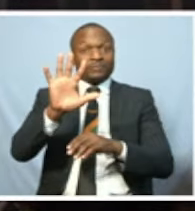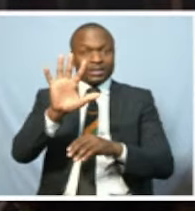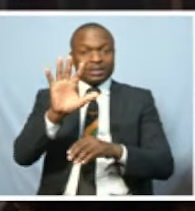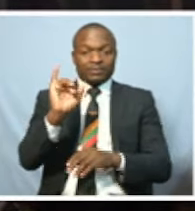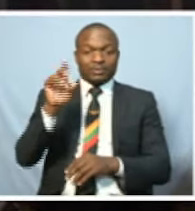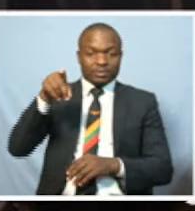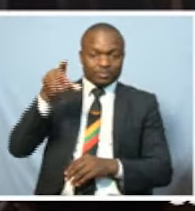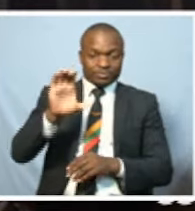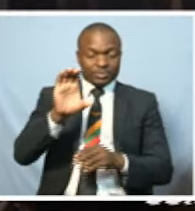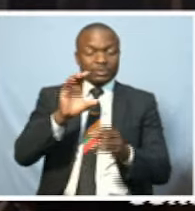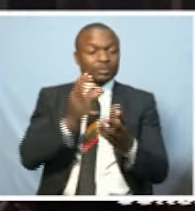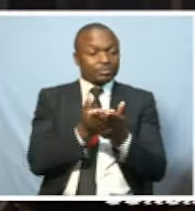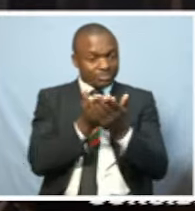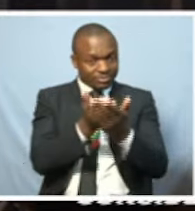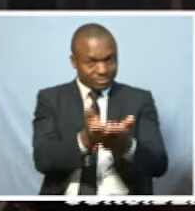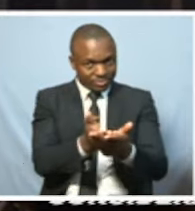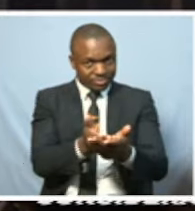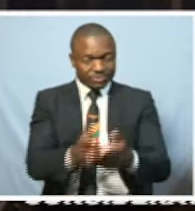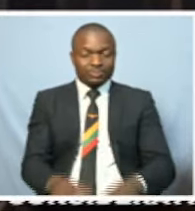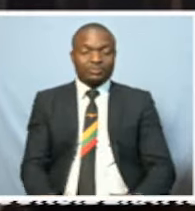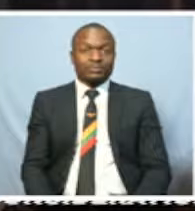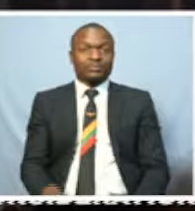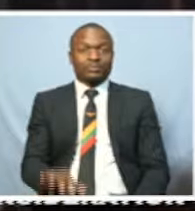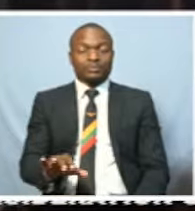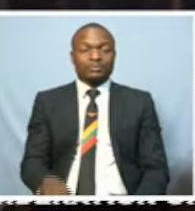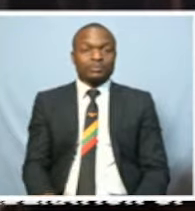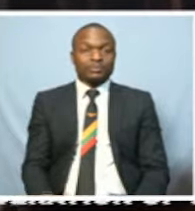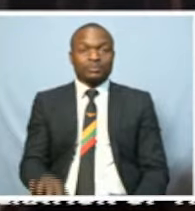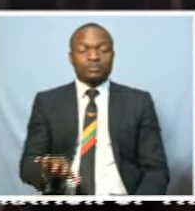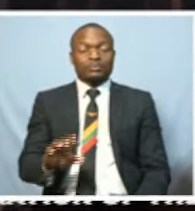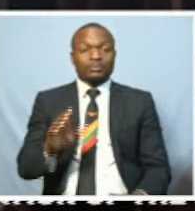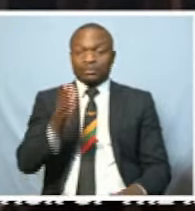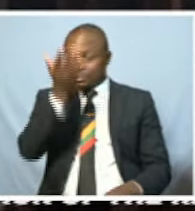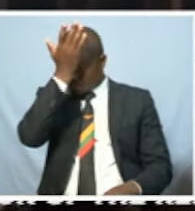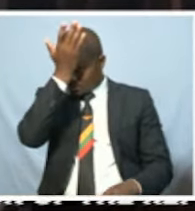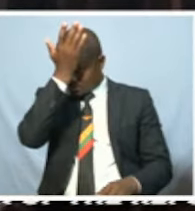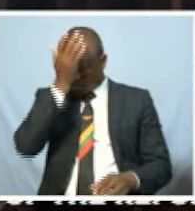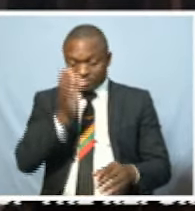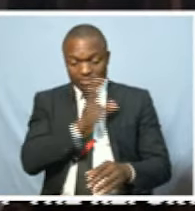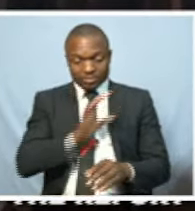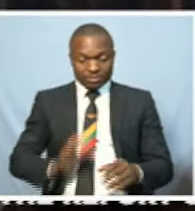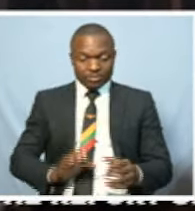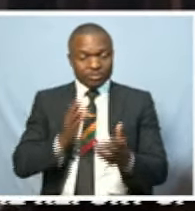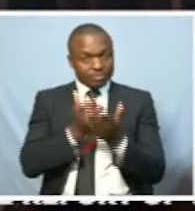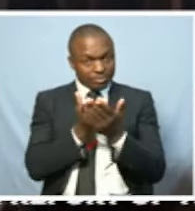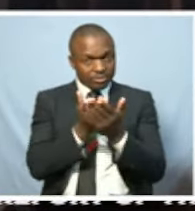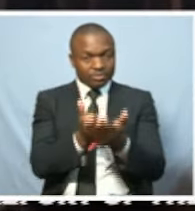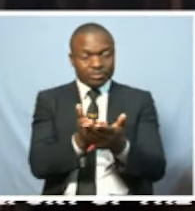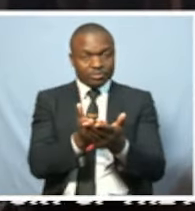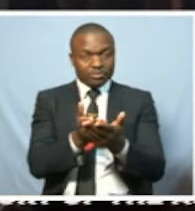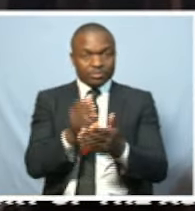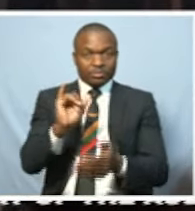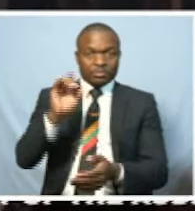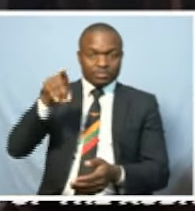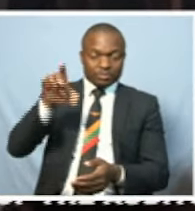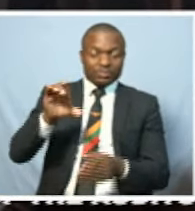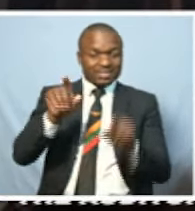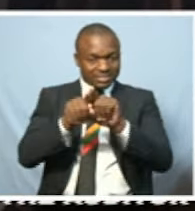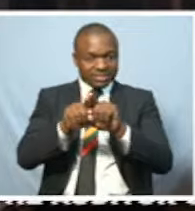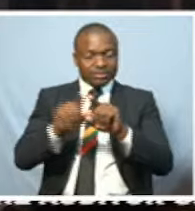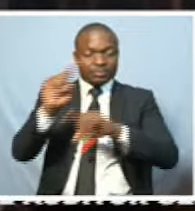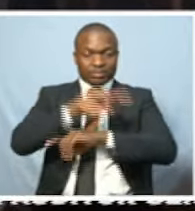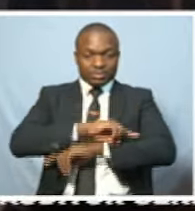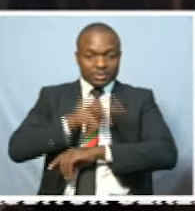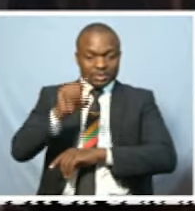that have been presented. The date that a contractor submits an IPC is the same day that he is paid.